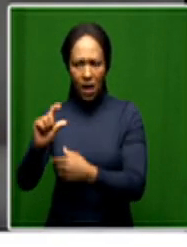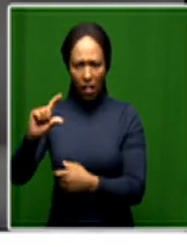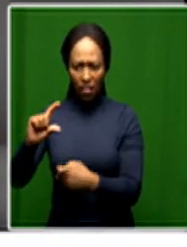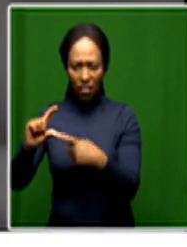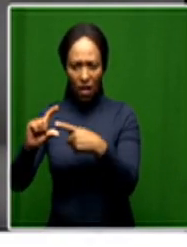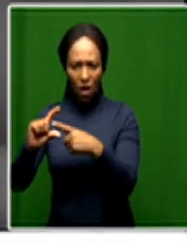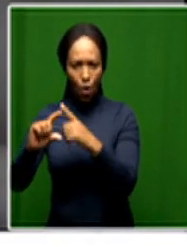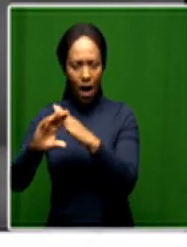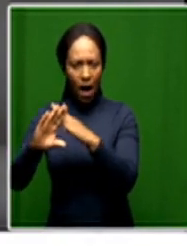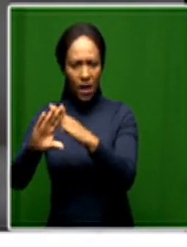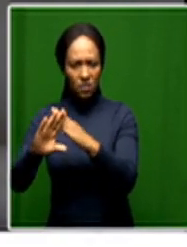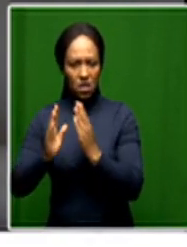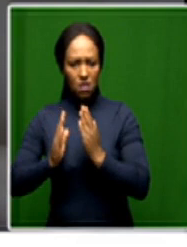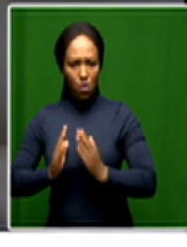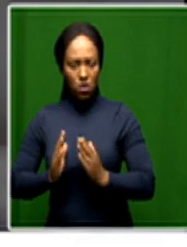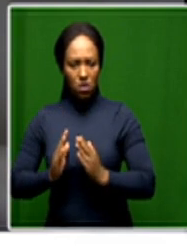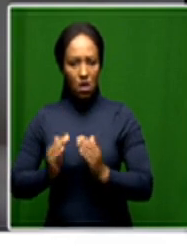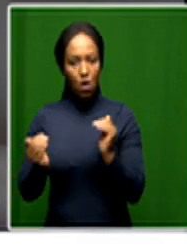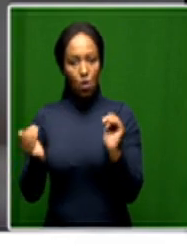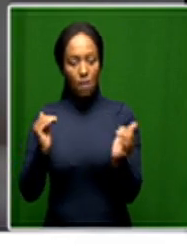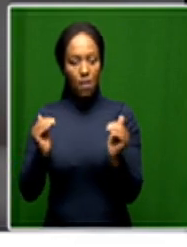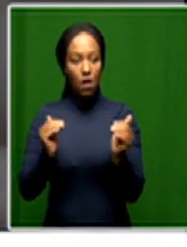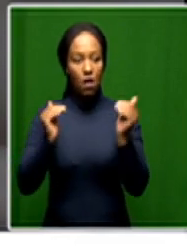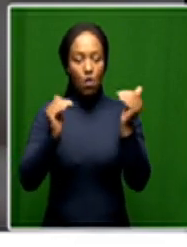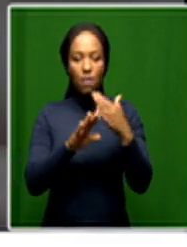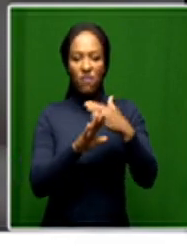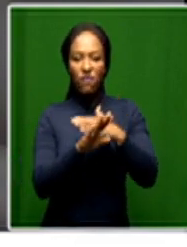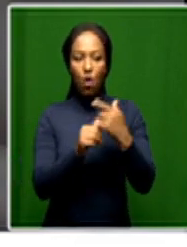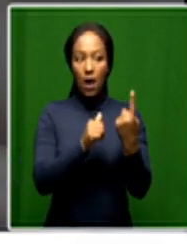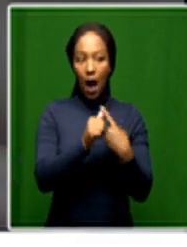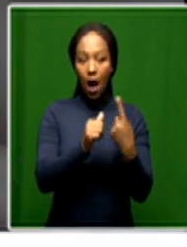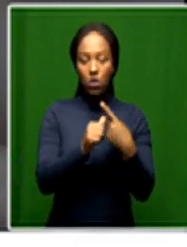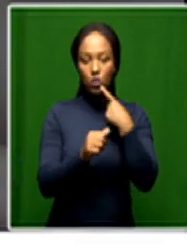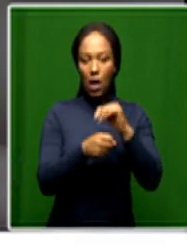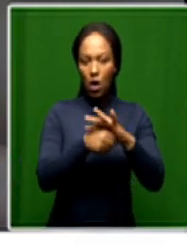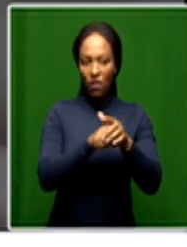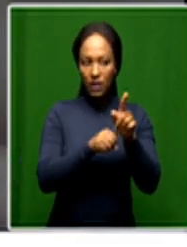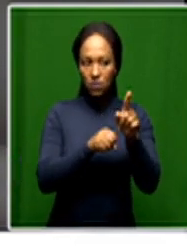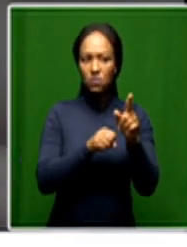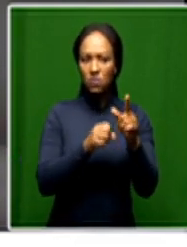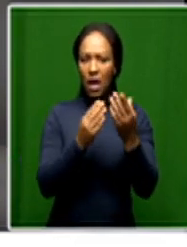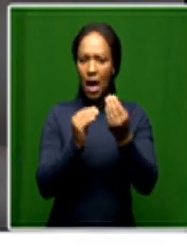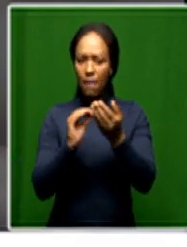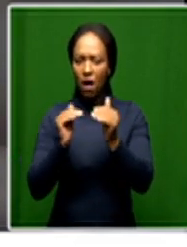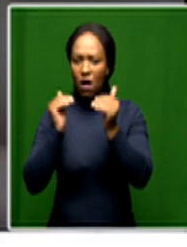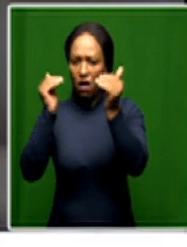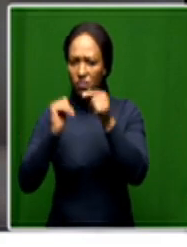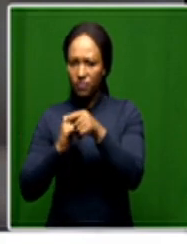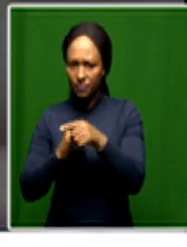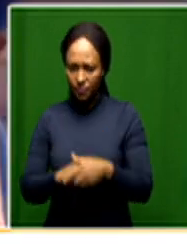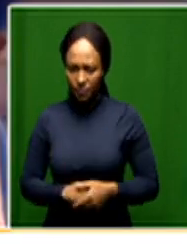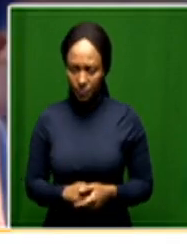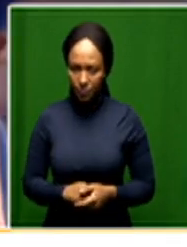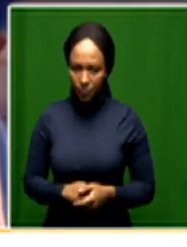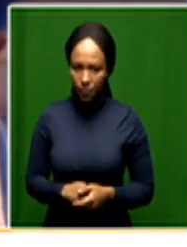of antibodies than compared to the case counts that have been that are being reported on a daily basis in each of those 4 provinces.